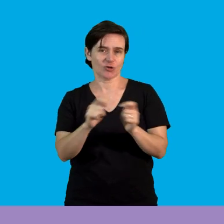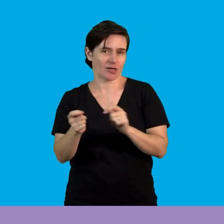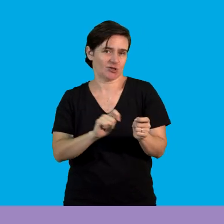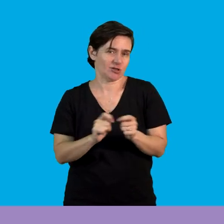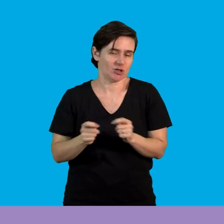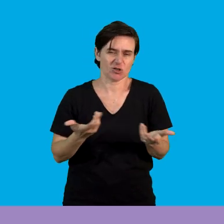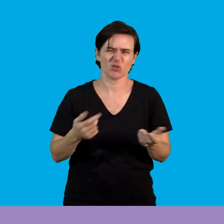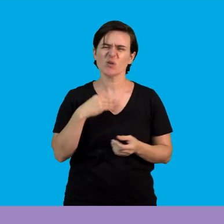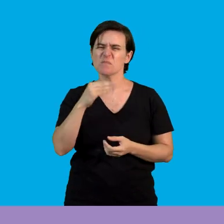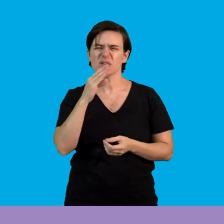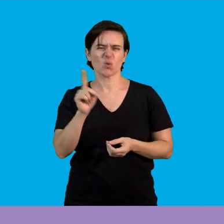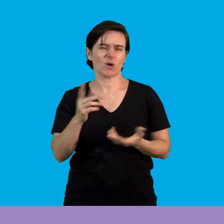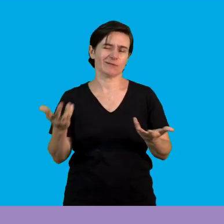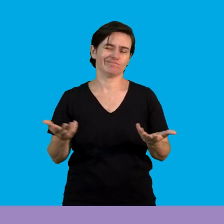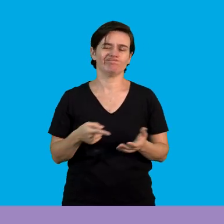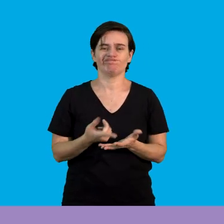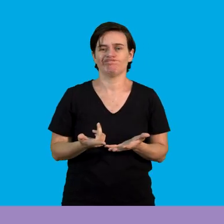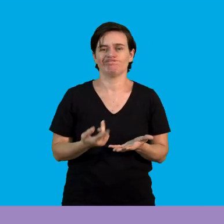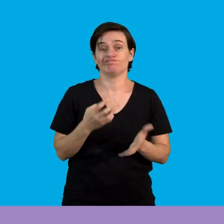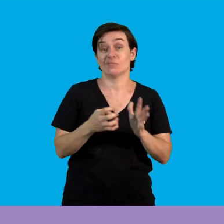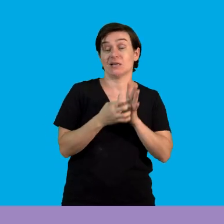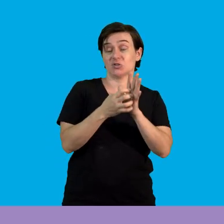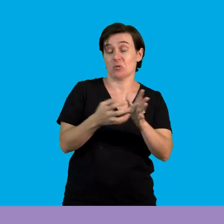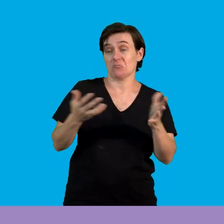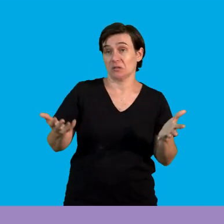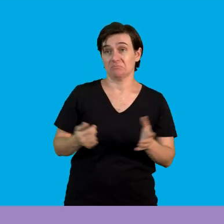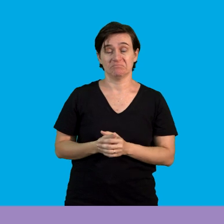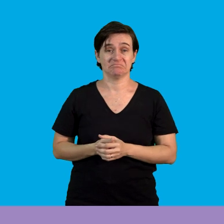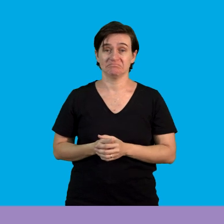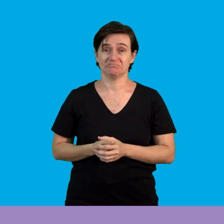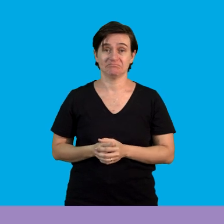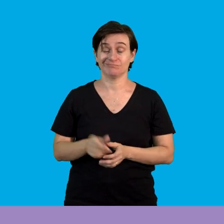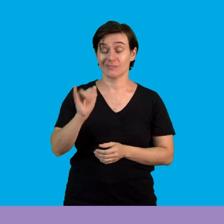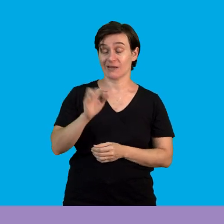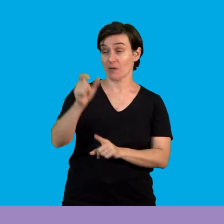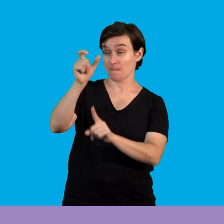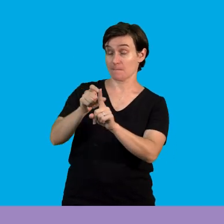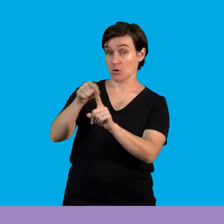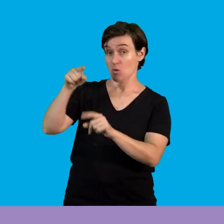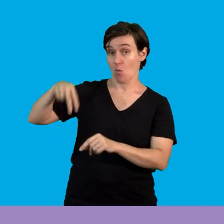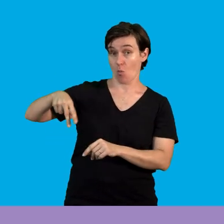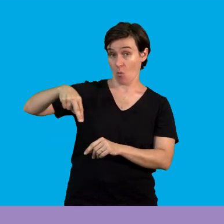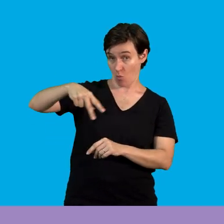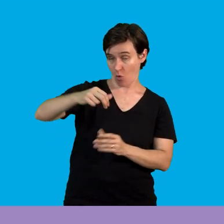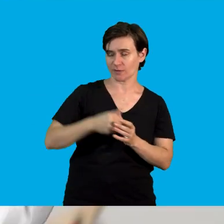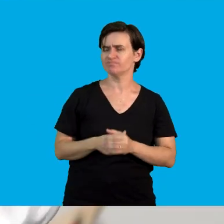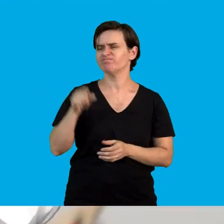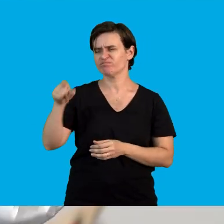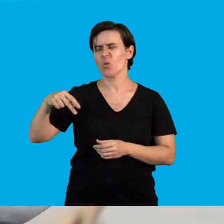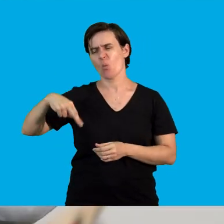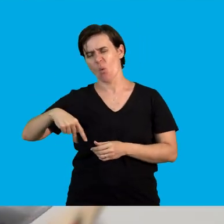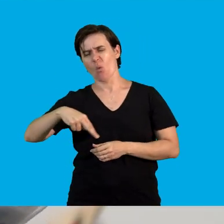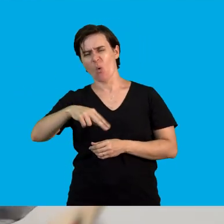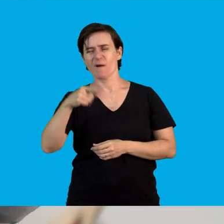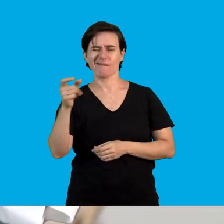changes. What we mean by that is, let's take for instance, if a person is walking, as